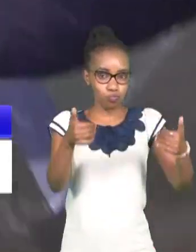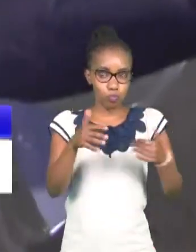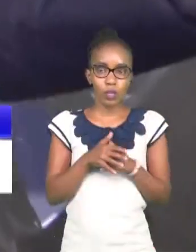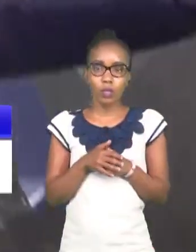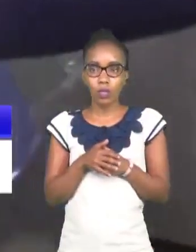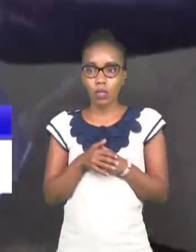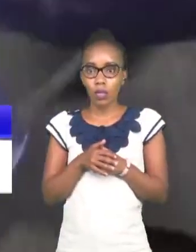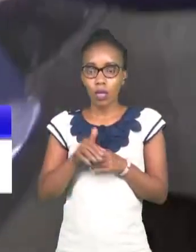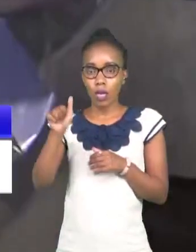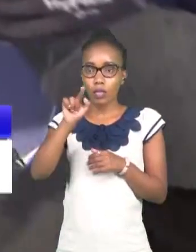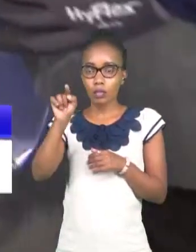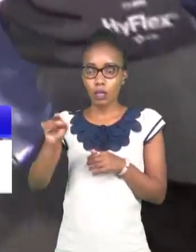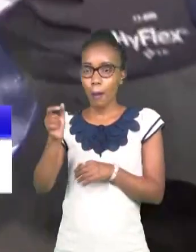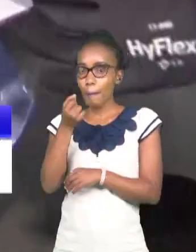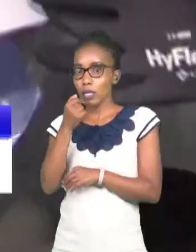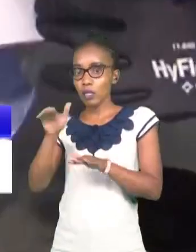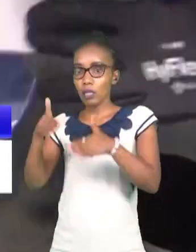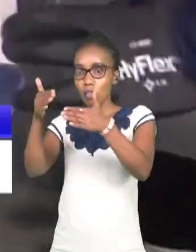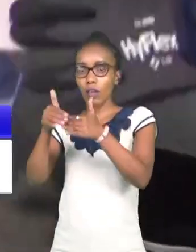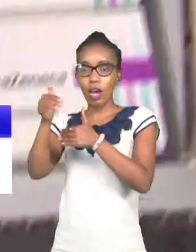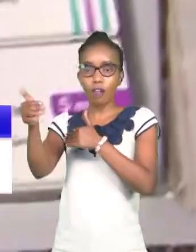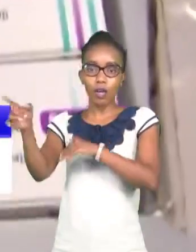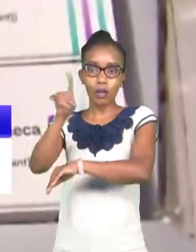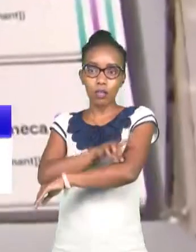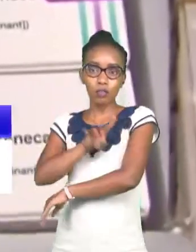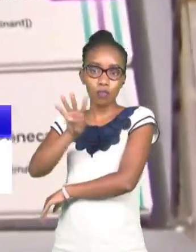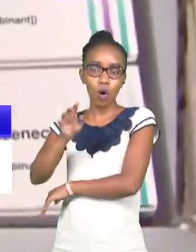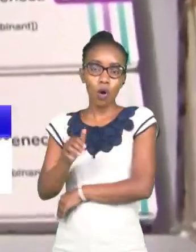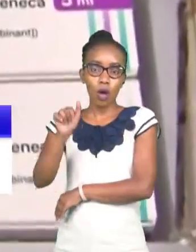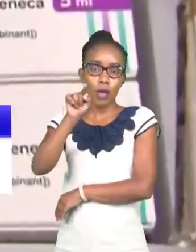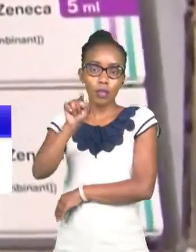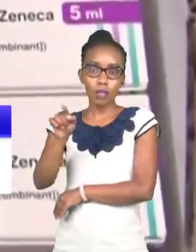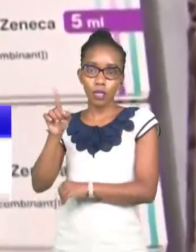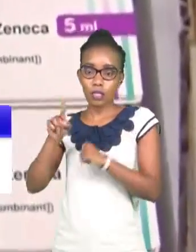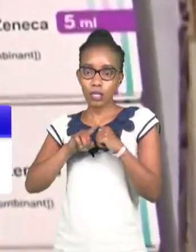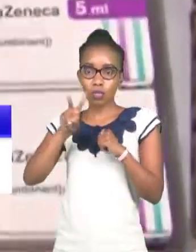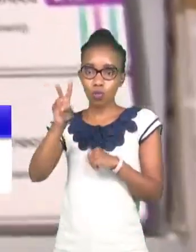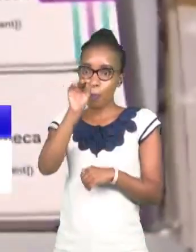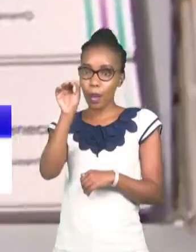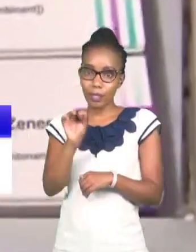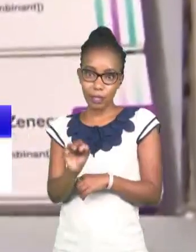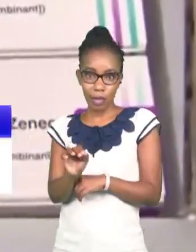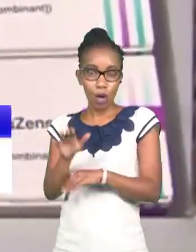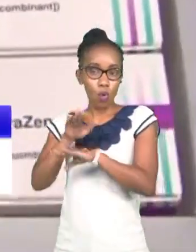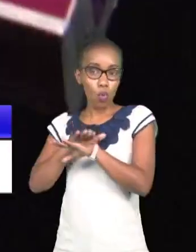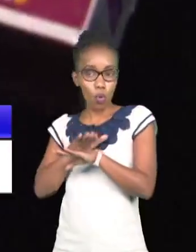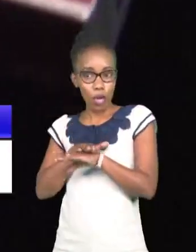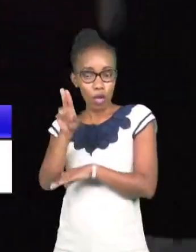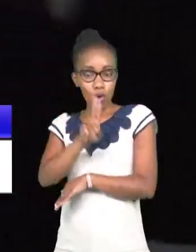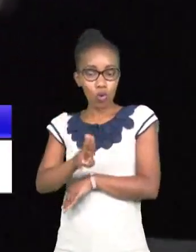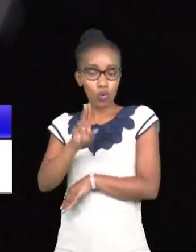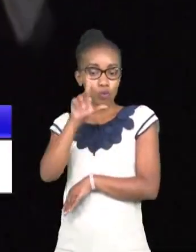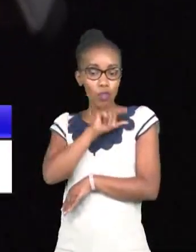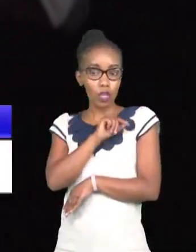for the Oxford AstraZeneca vaccine. The AstraZeneca vaccine with 62% efficacy that is already in use in the